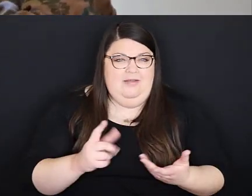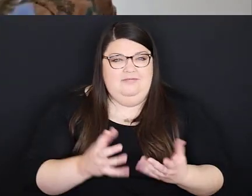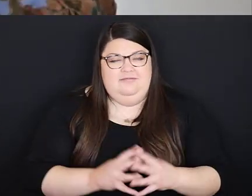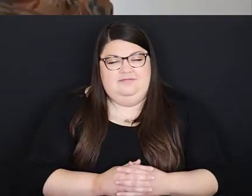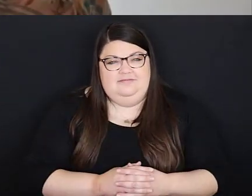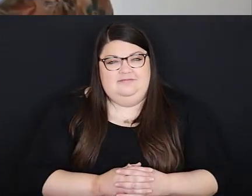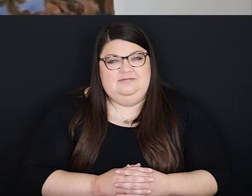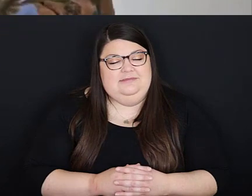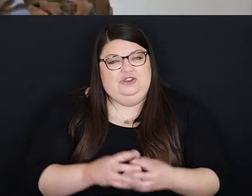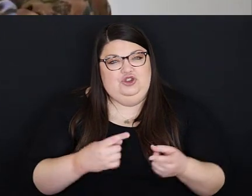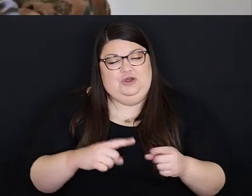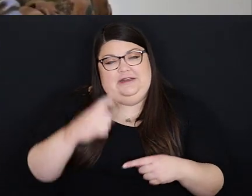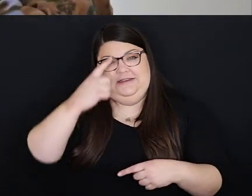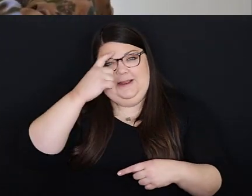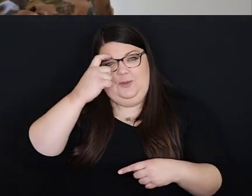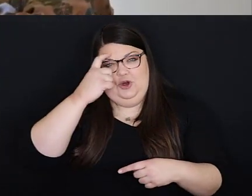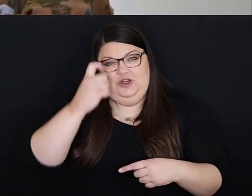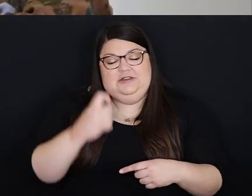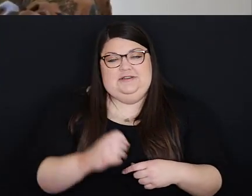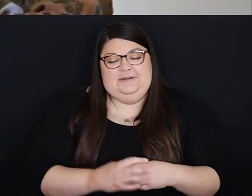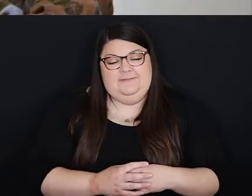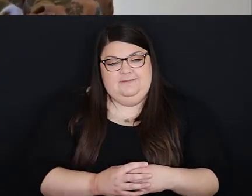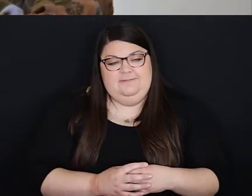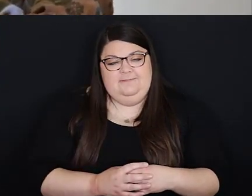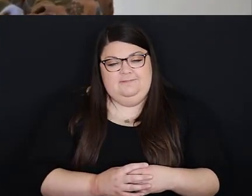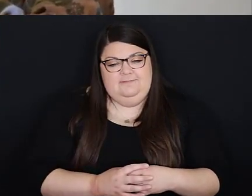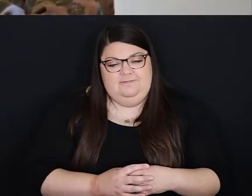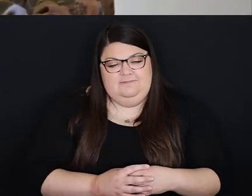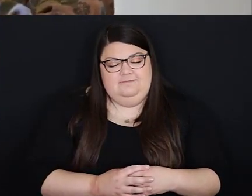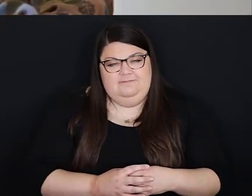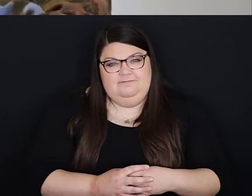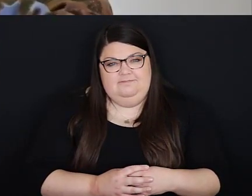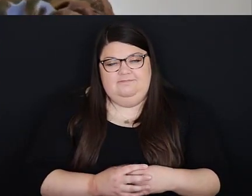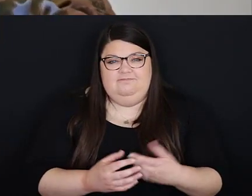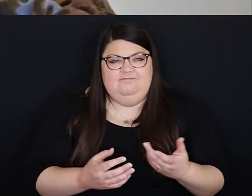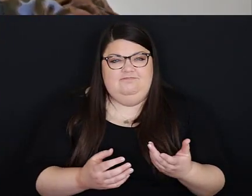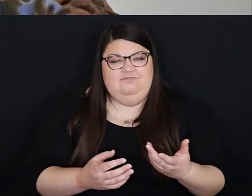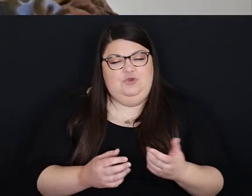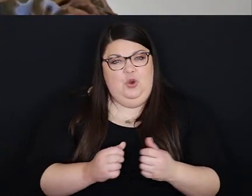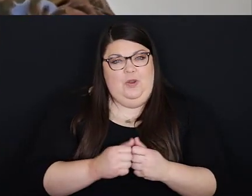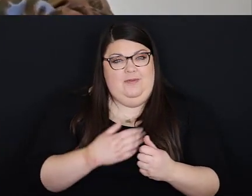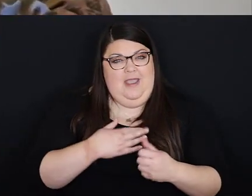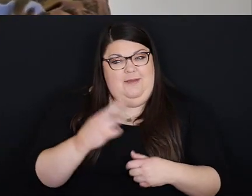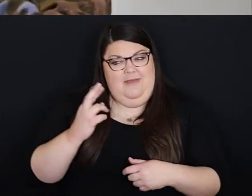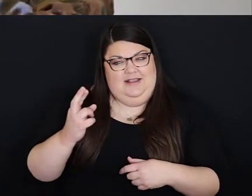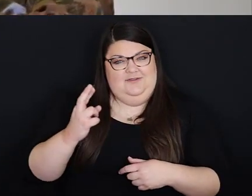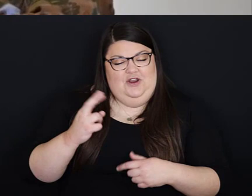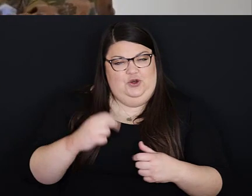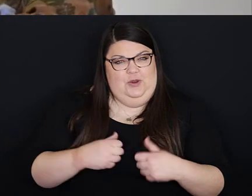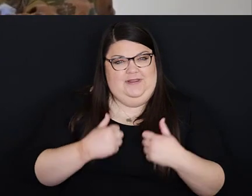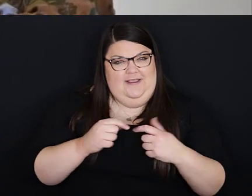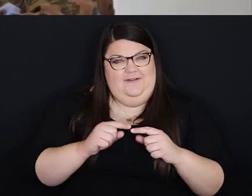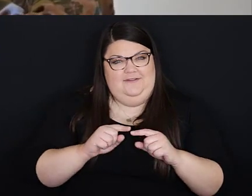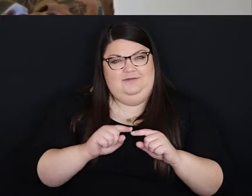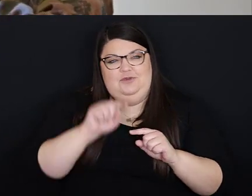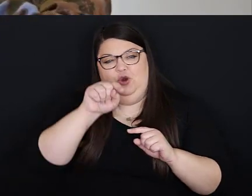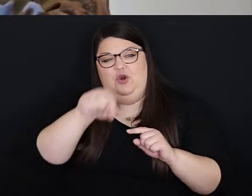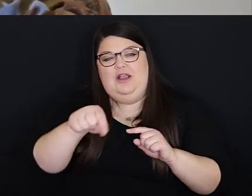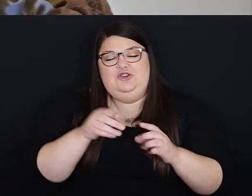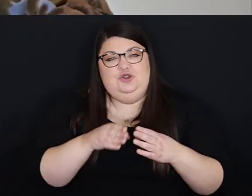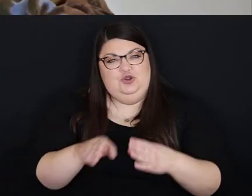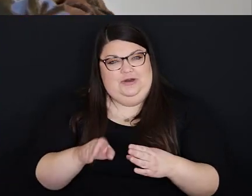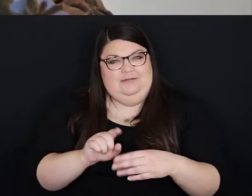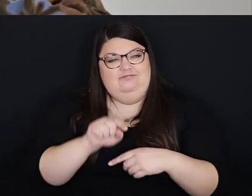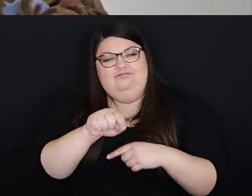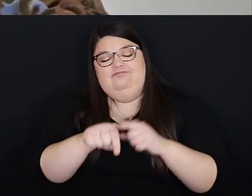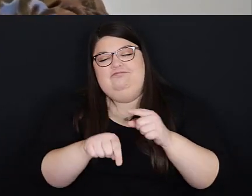Well, in the summers, I would, with my best friend who lived across the street, the two of us